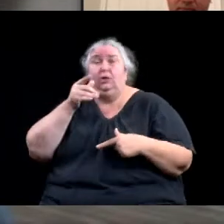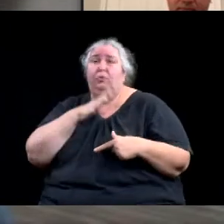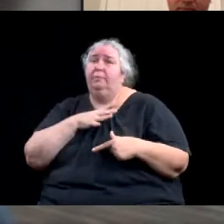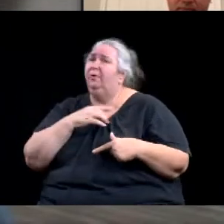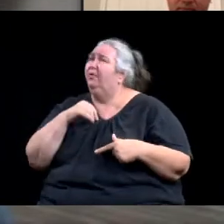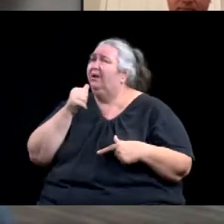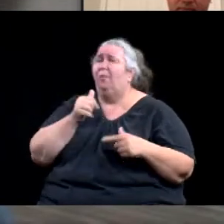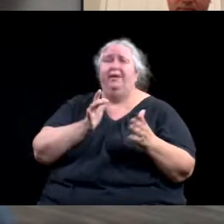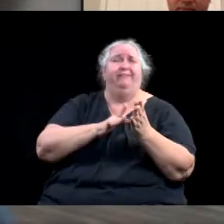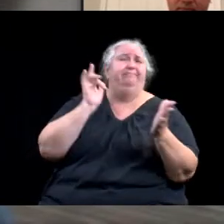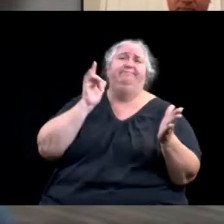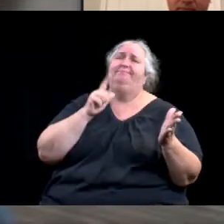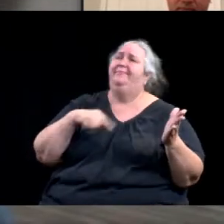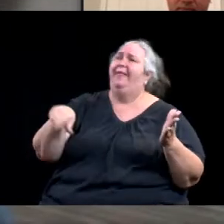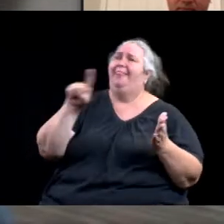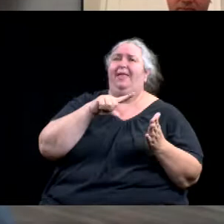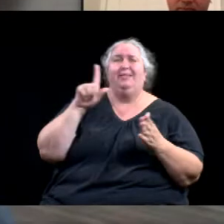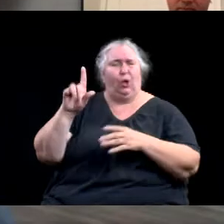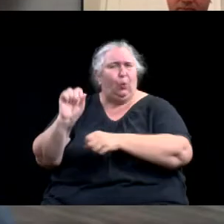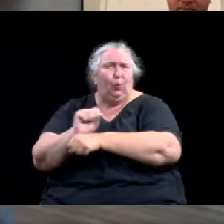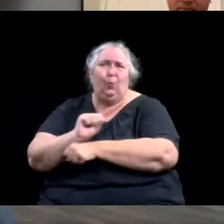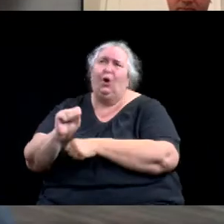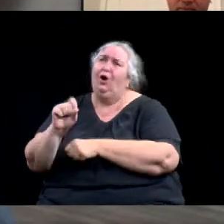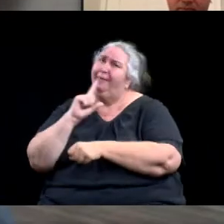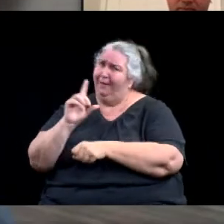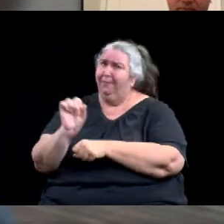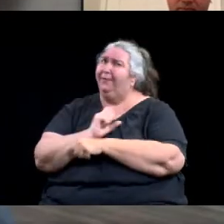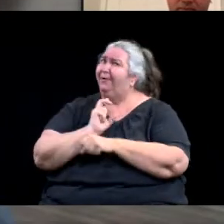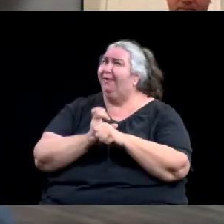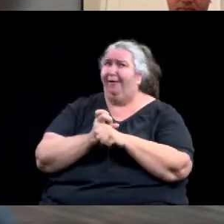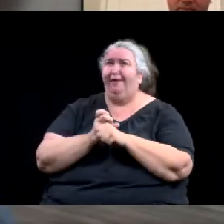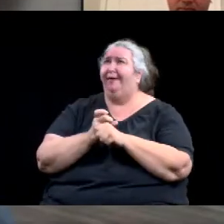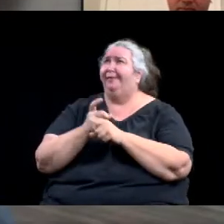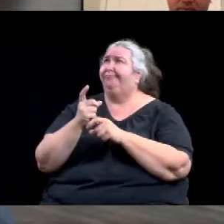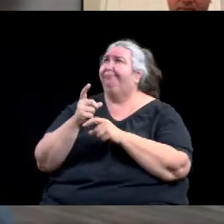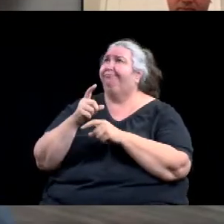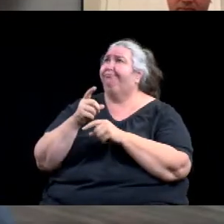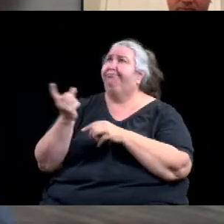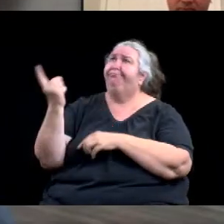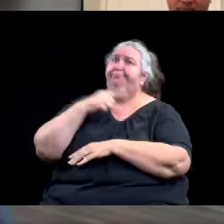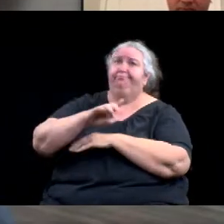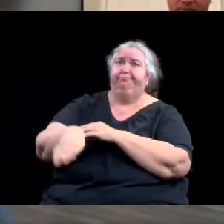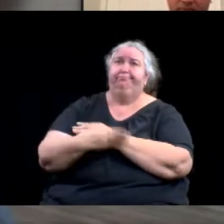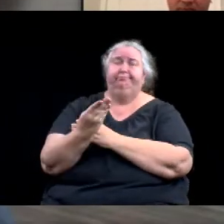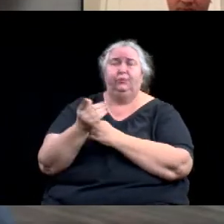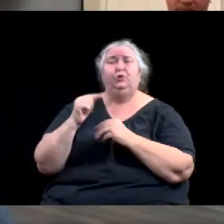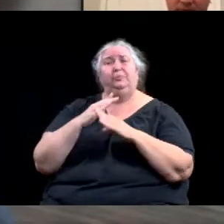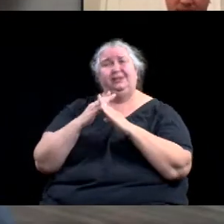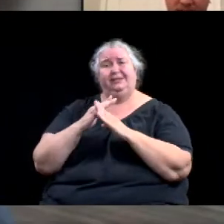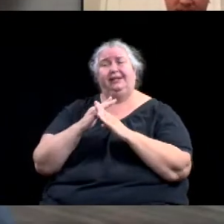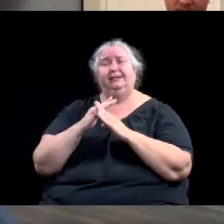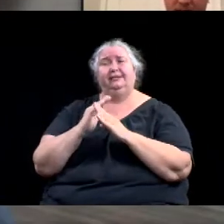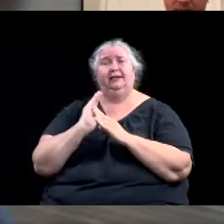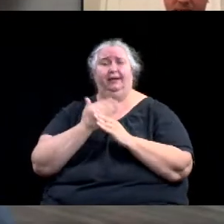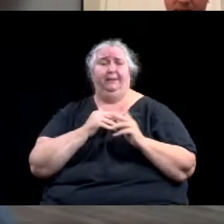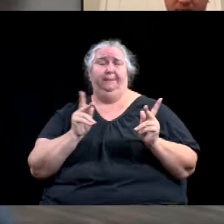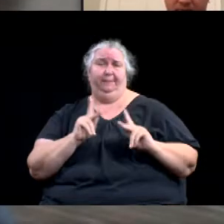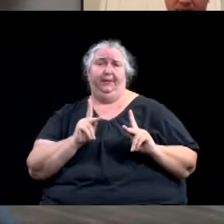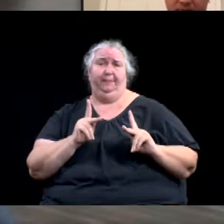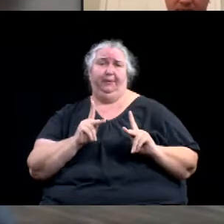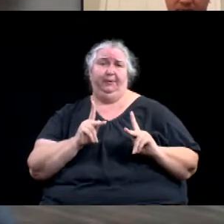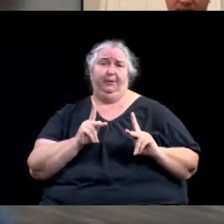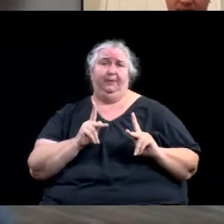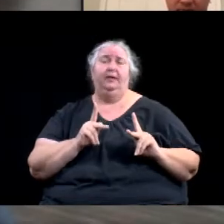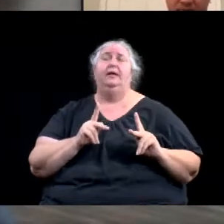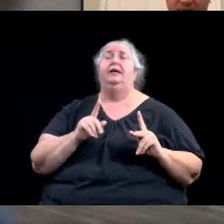citizens. In testimony whereof, witness my hand and the seal of the city of Waco this fourth day of May, 2021.